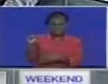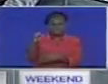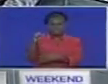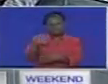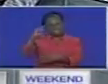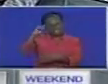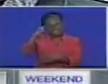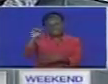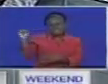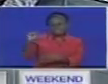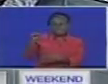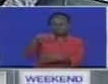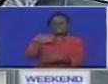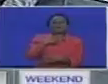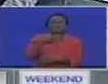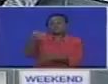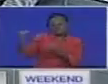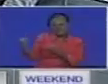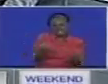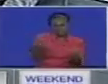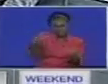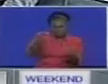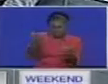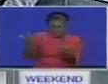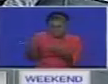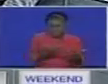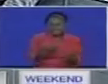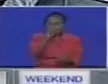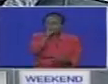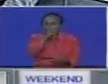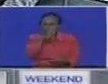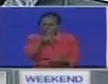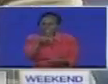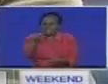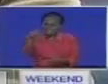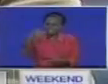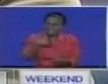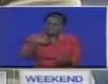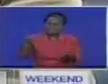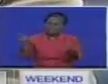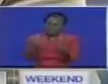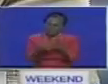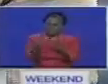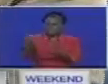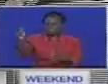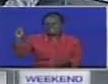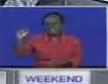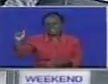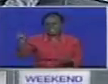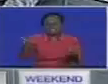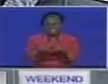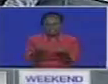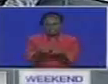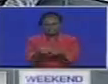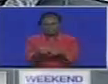kind of problems he's been having, I have a feeling. Oh, you want to invite him into Kanu? The kind of problems he's been having in TNA, he might actually be one of the guys. Let me say this. I think Munjiri